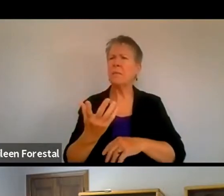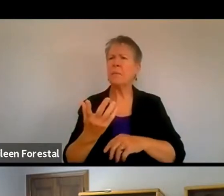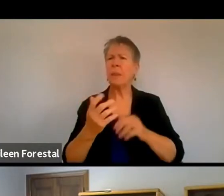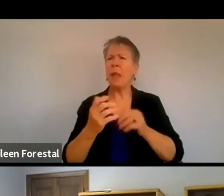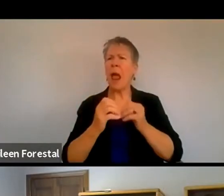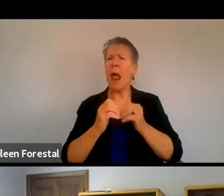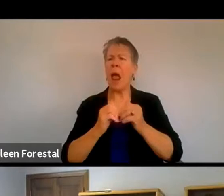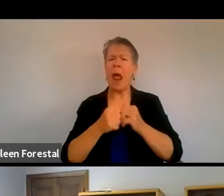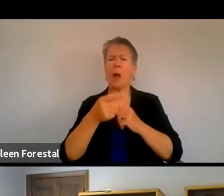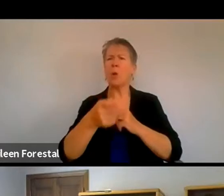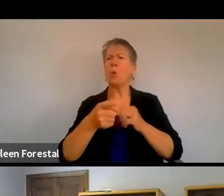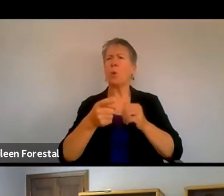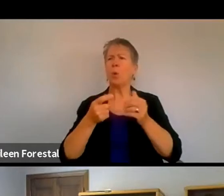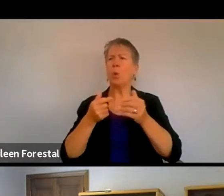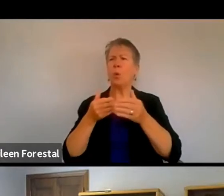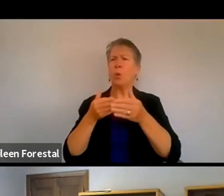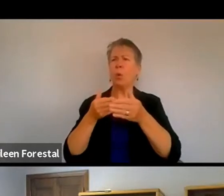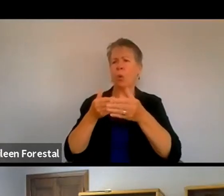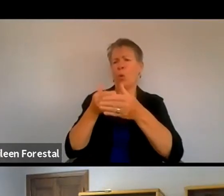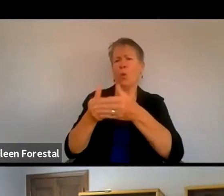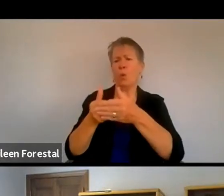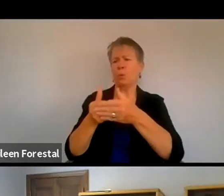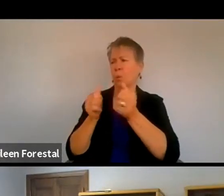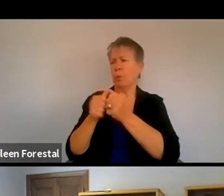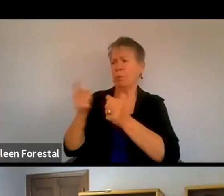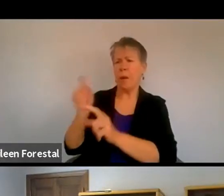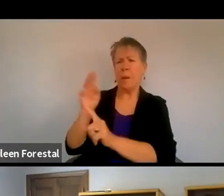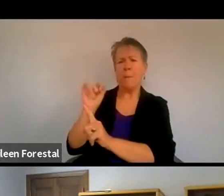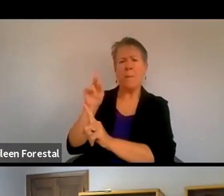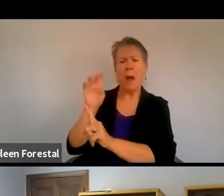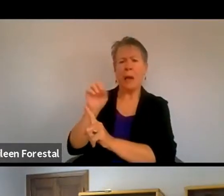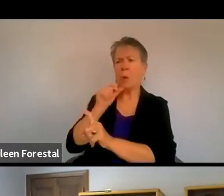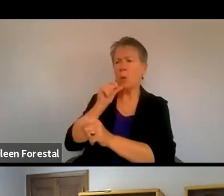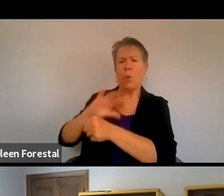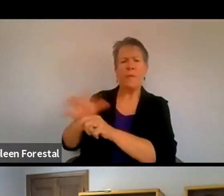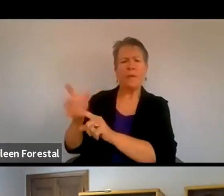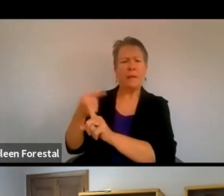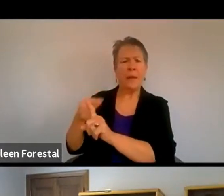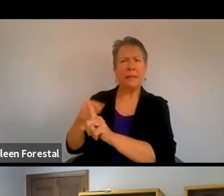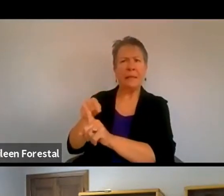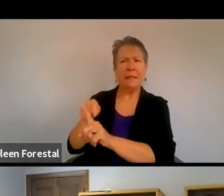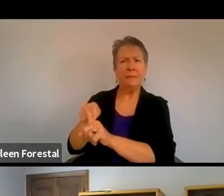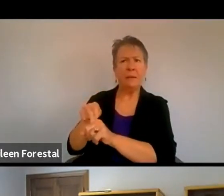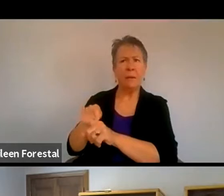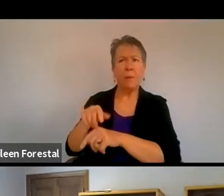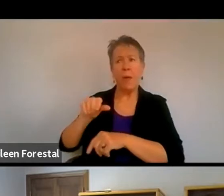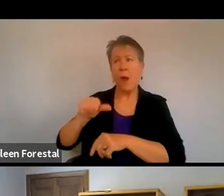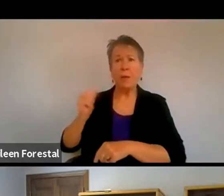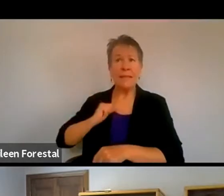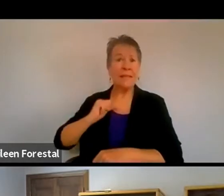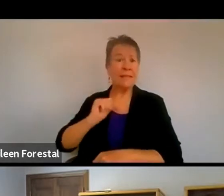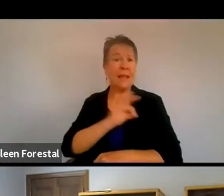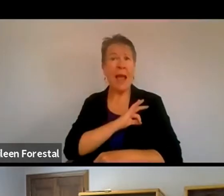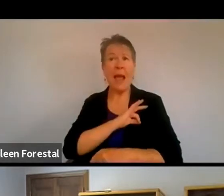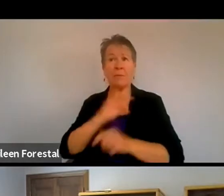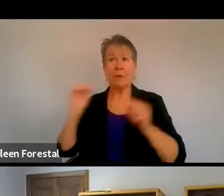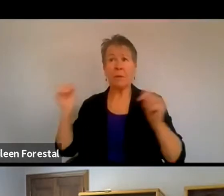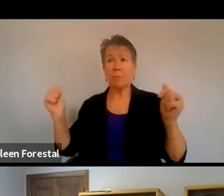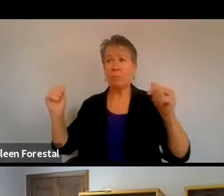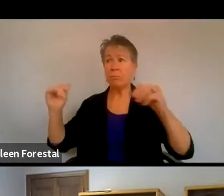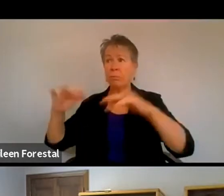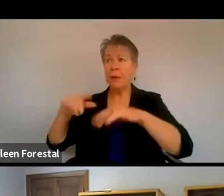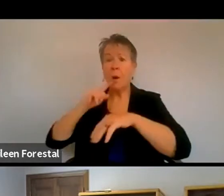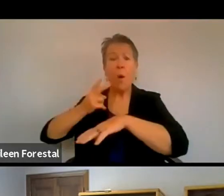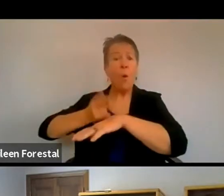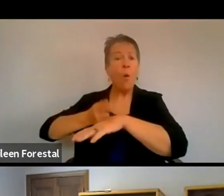staffers at this gathering in Hoboken, and have all staffers, your front office staffers, been tested given